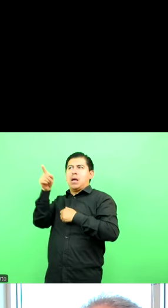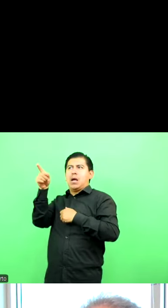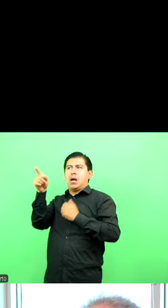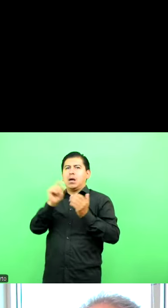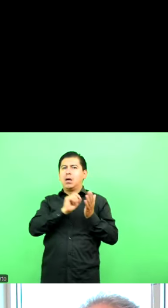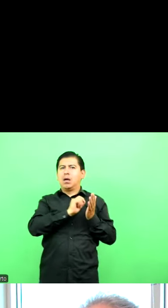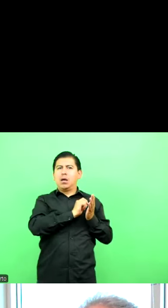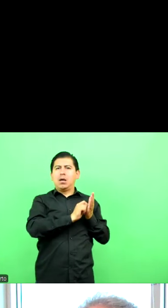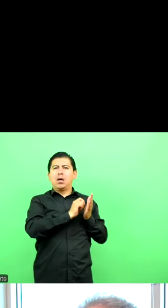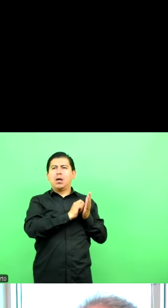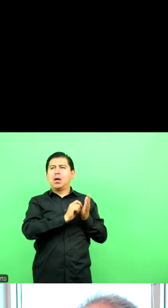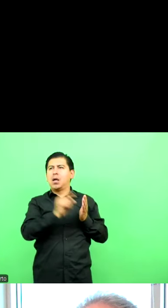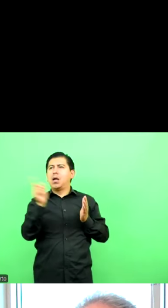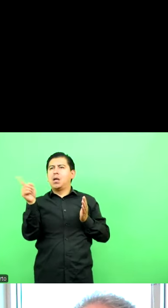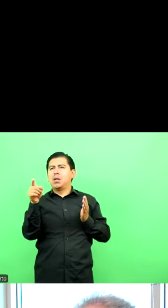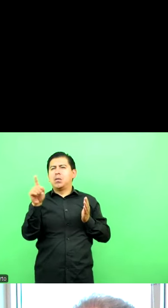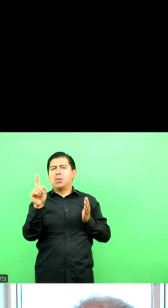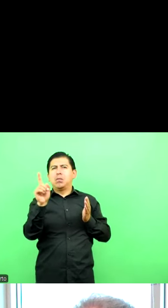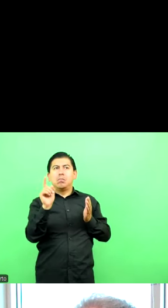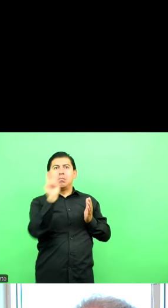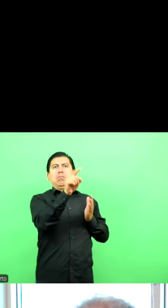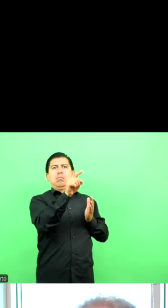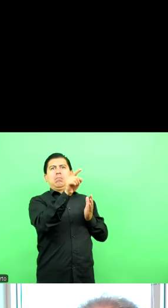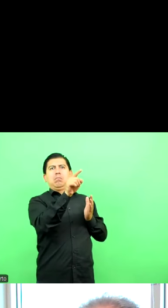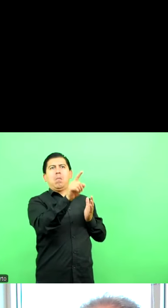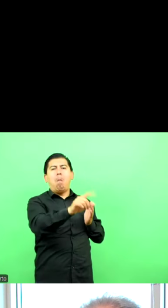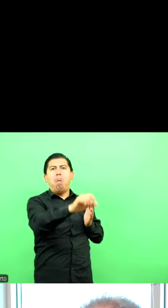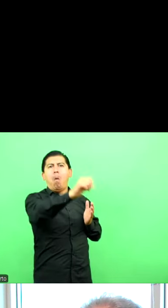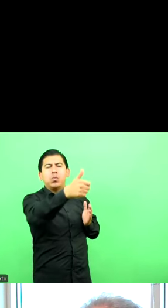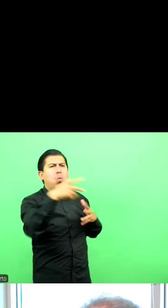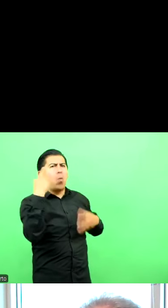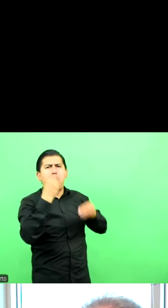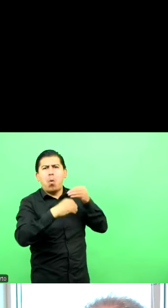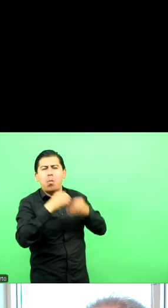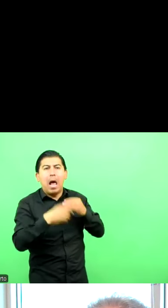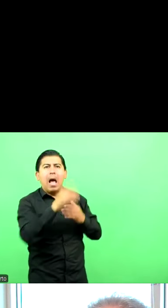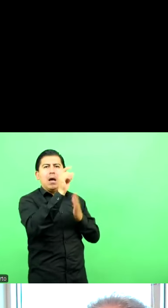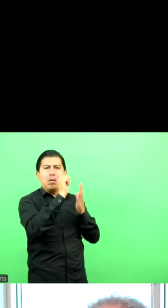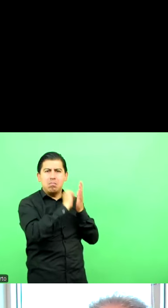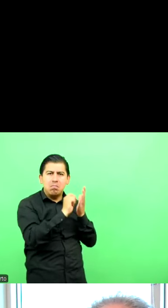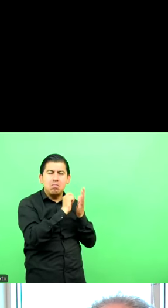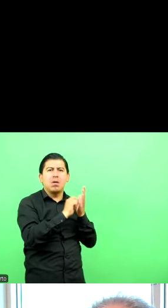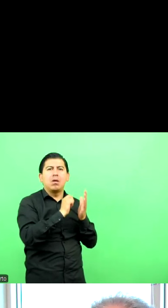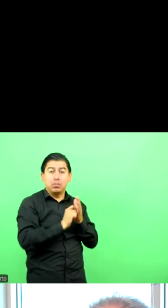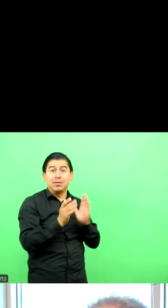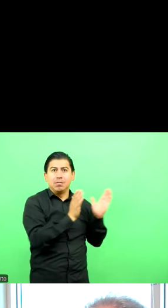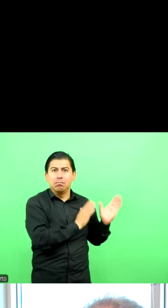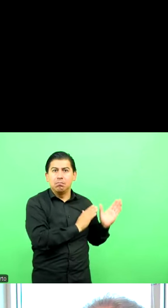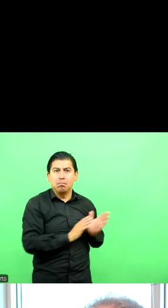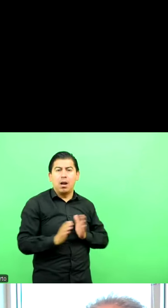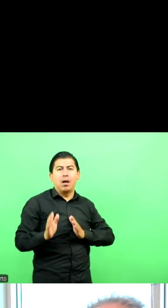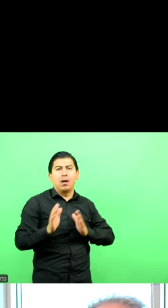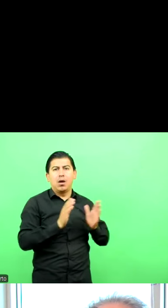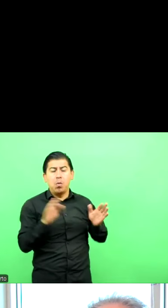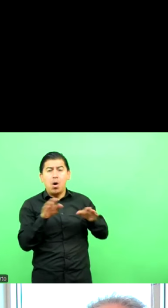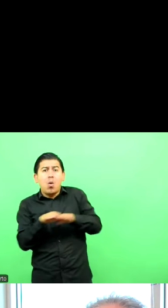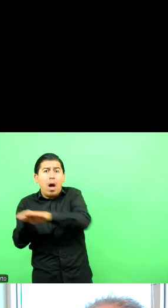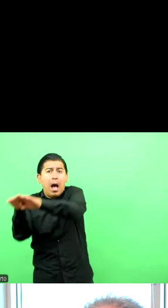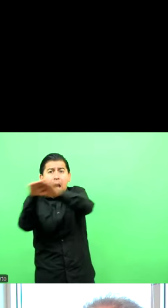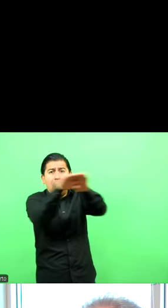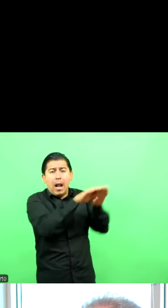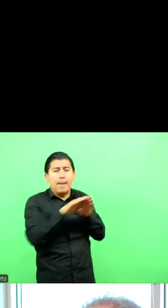20-30% are specific to the specific hazard. For example, we need a EOC, we need a communication strategy, we need a contingency plan. We